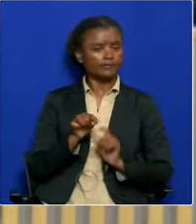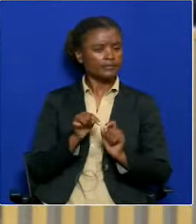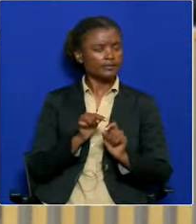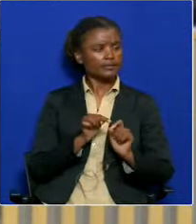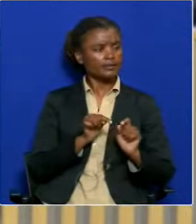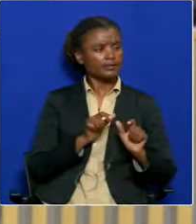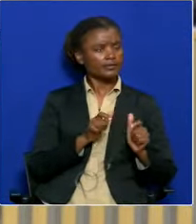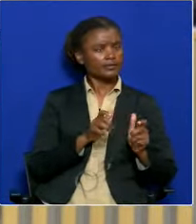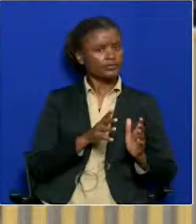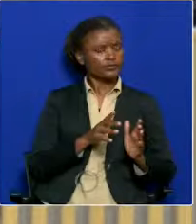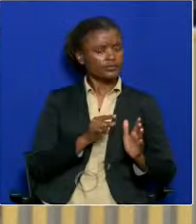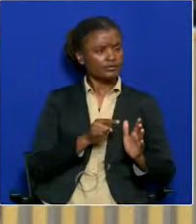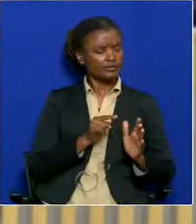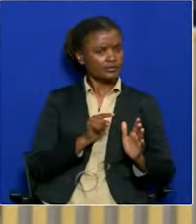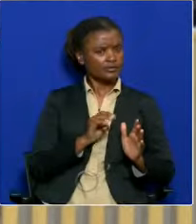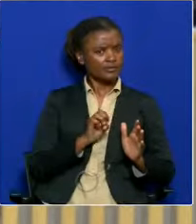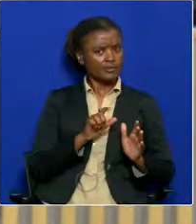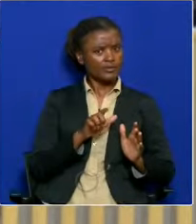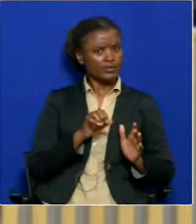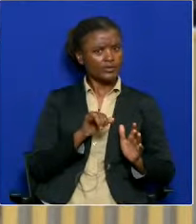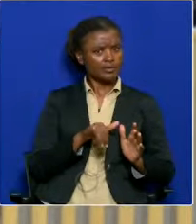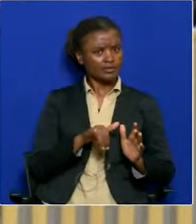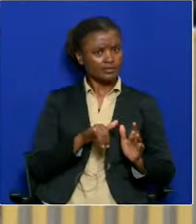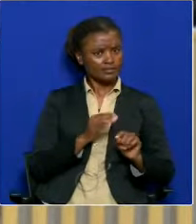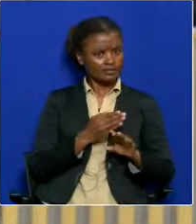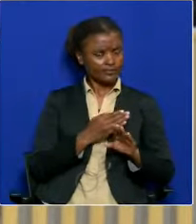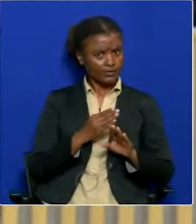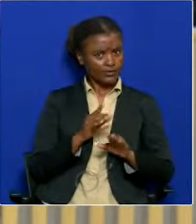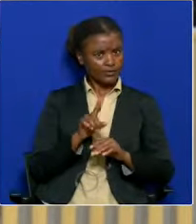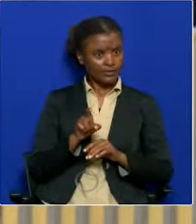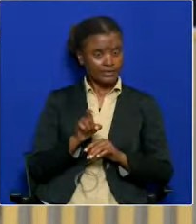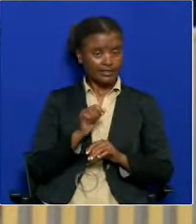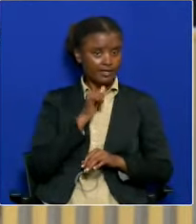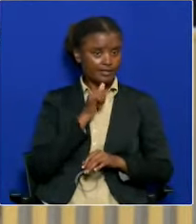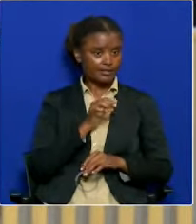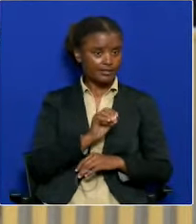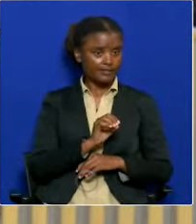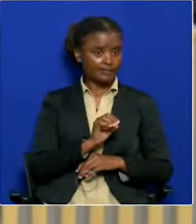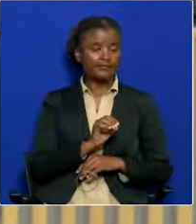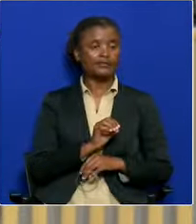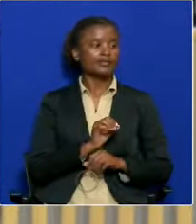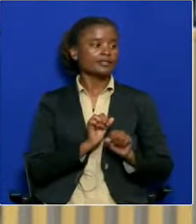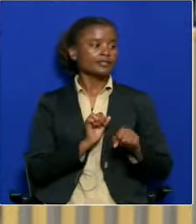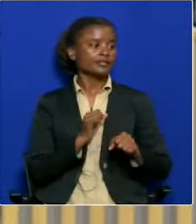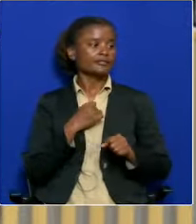Aye. Chair, I answered truthfully.